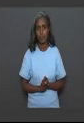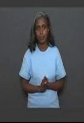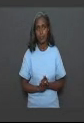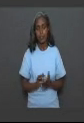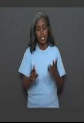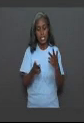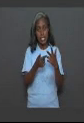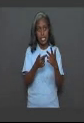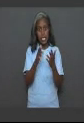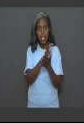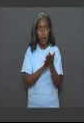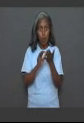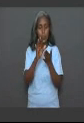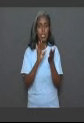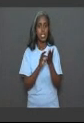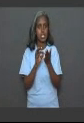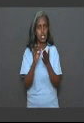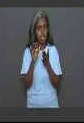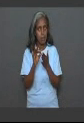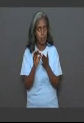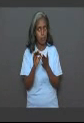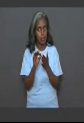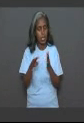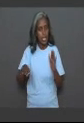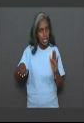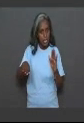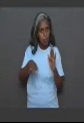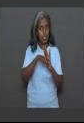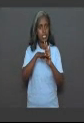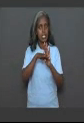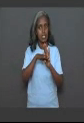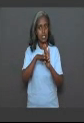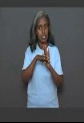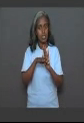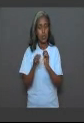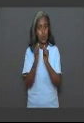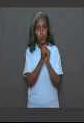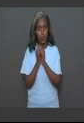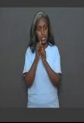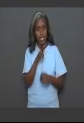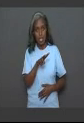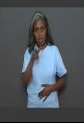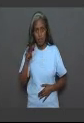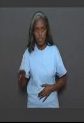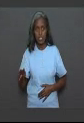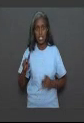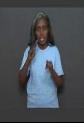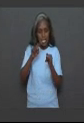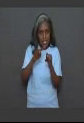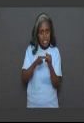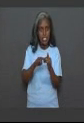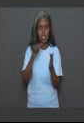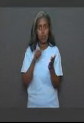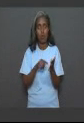The third complex number is represented with a vector with end